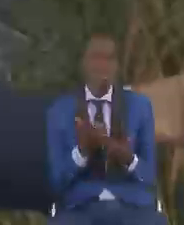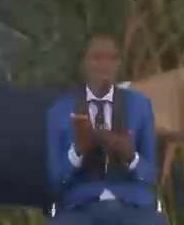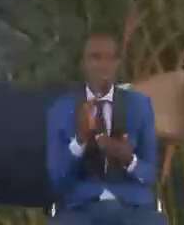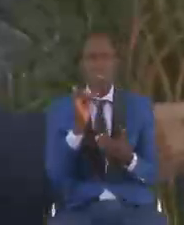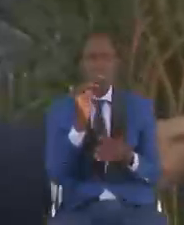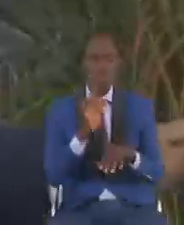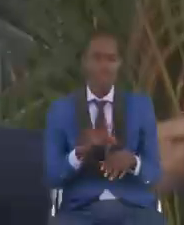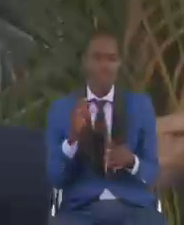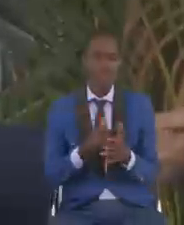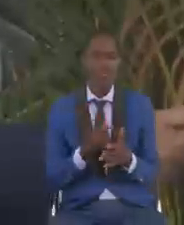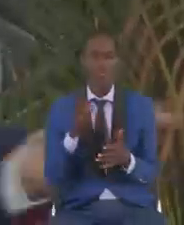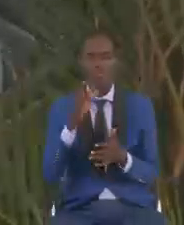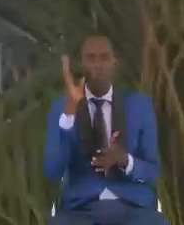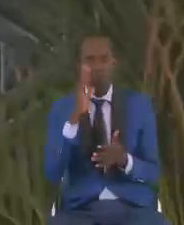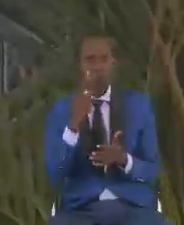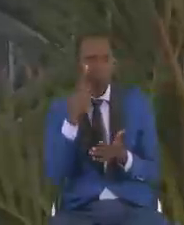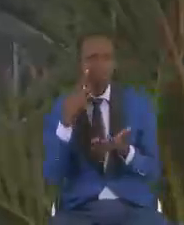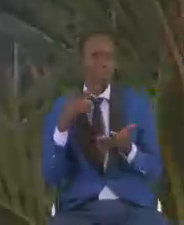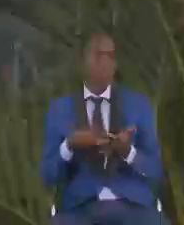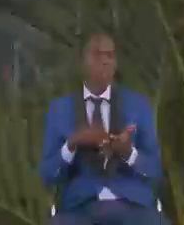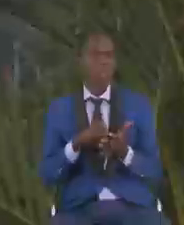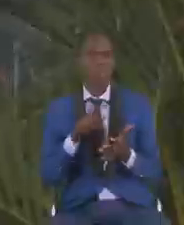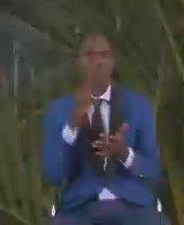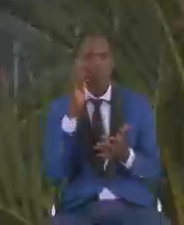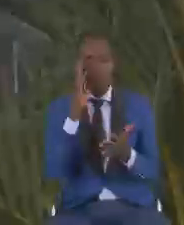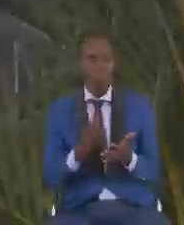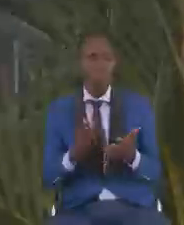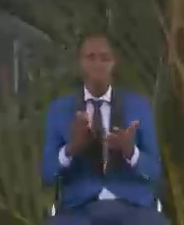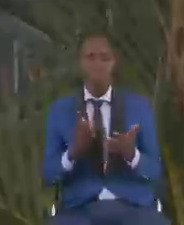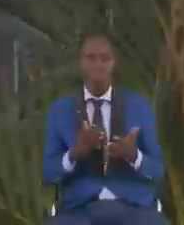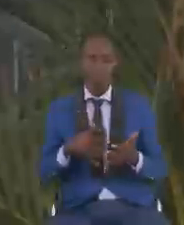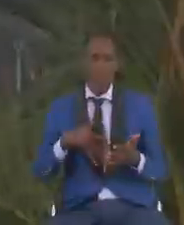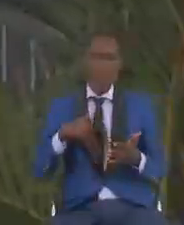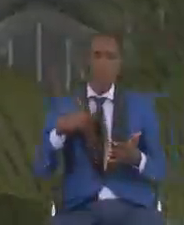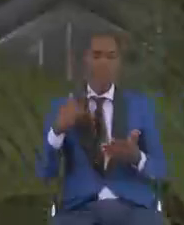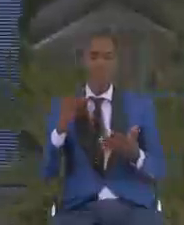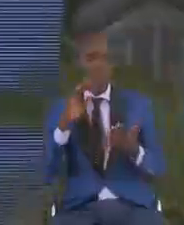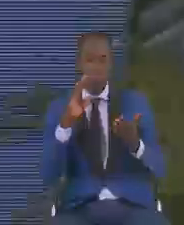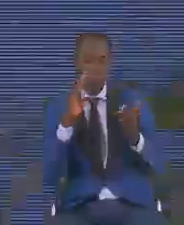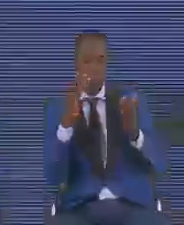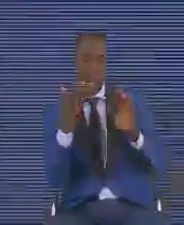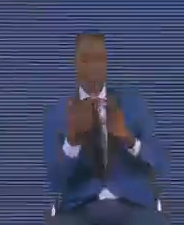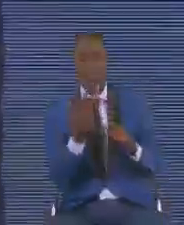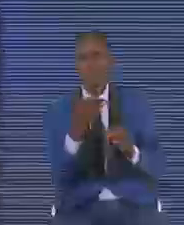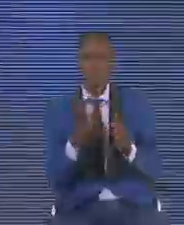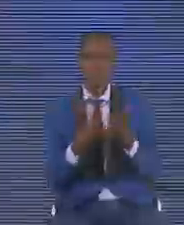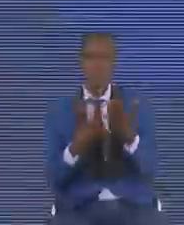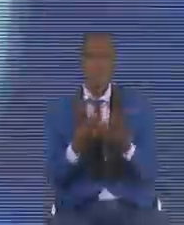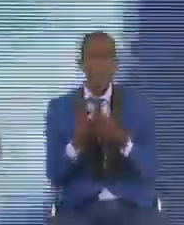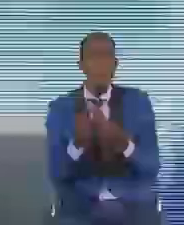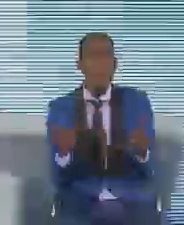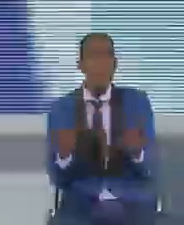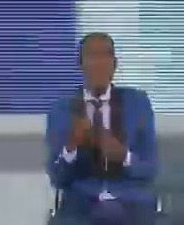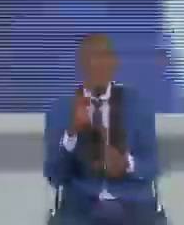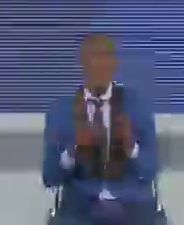it, and you recognize it, you feel the presence there. But if you hang up